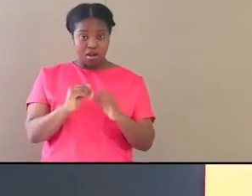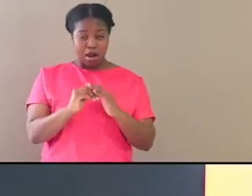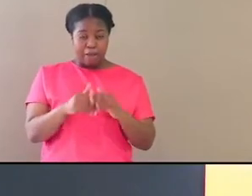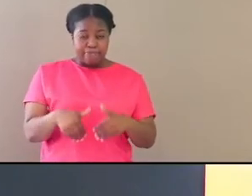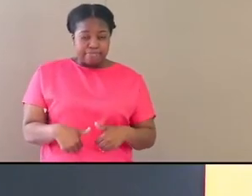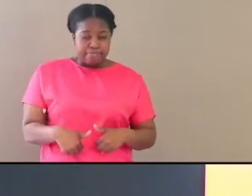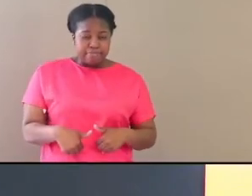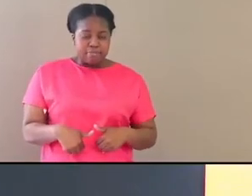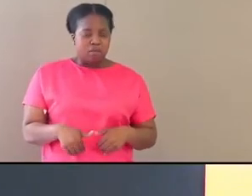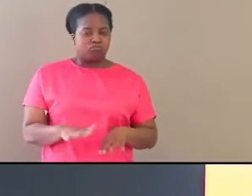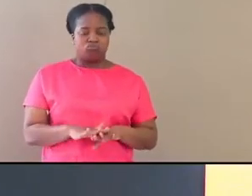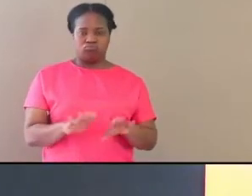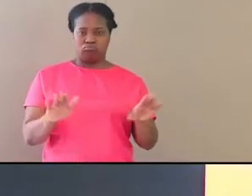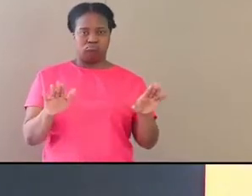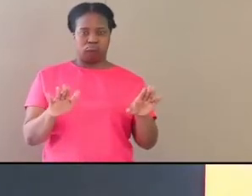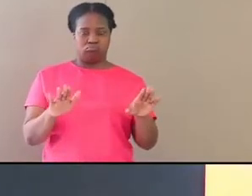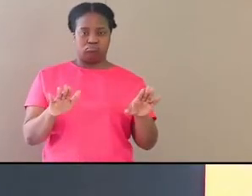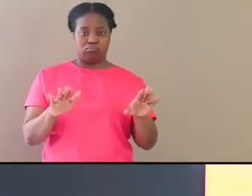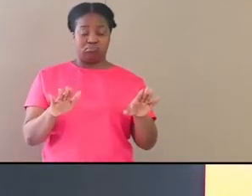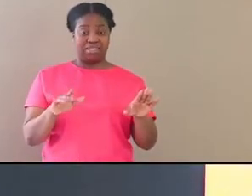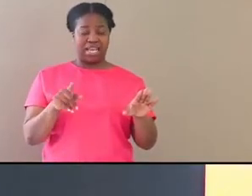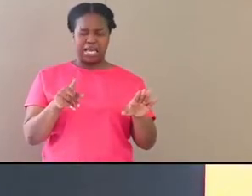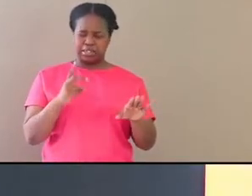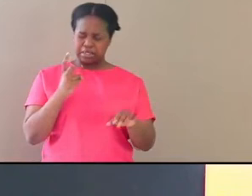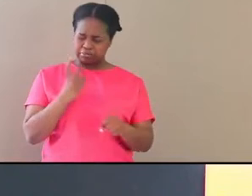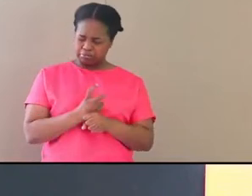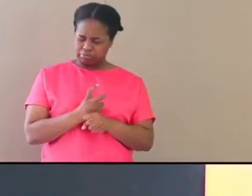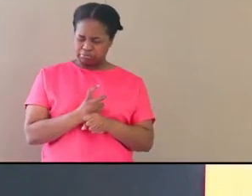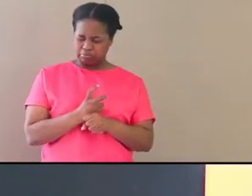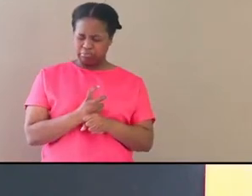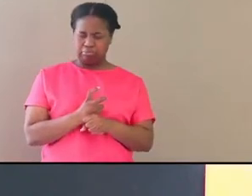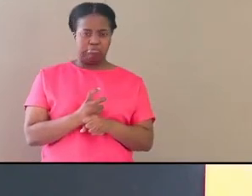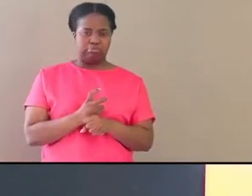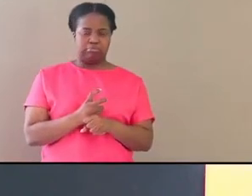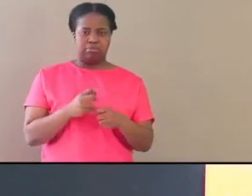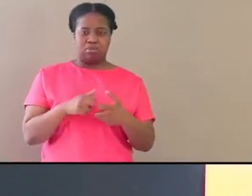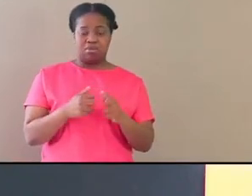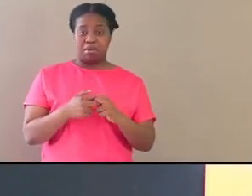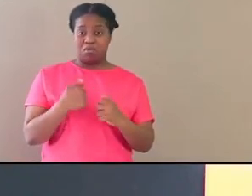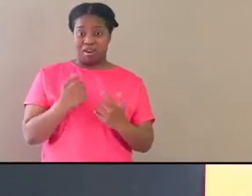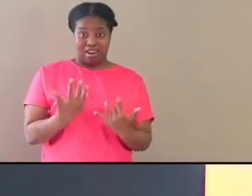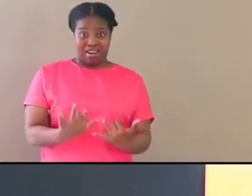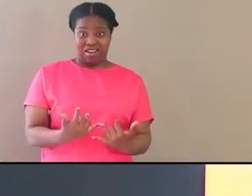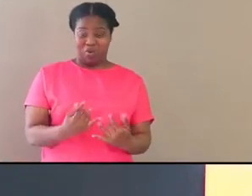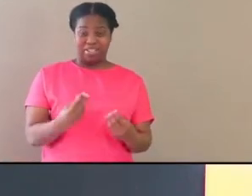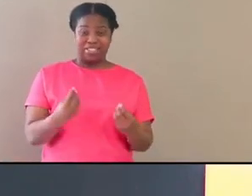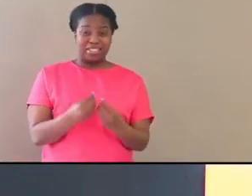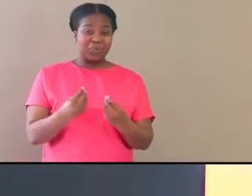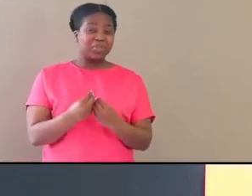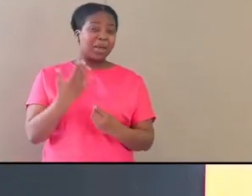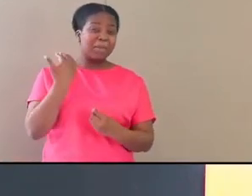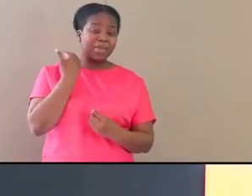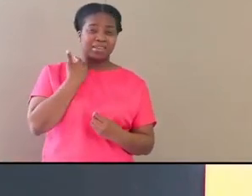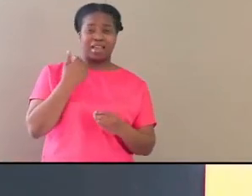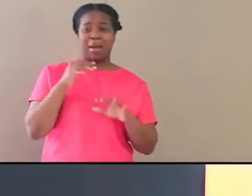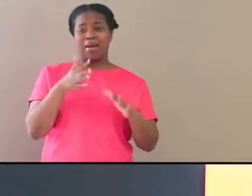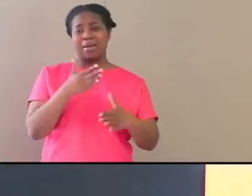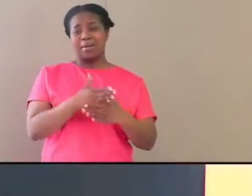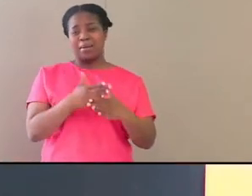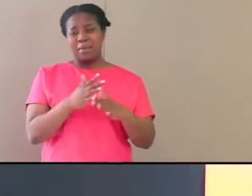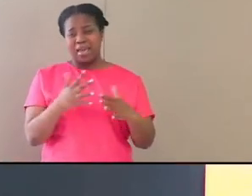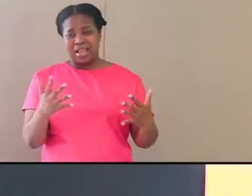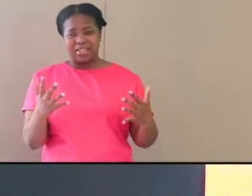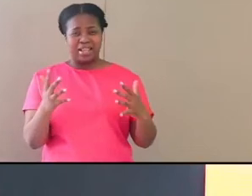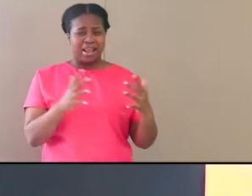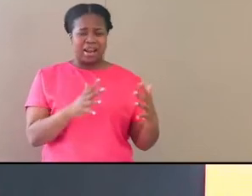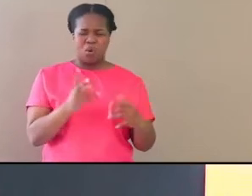poverty line. It's a serious struggle. With our economic situation now, we'll continue to battle to achieve